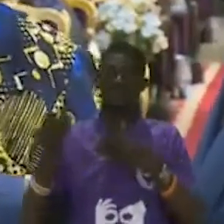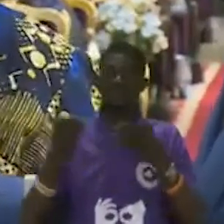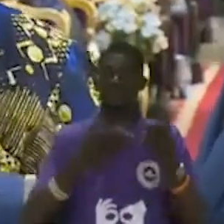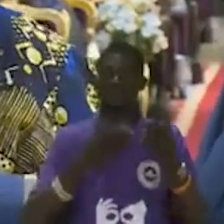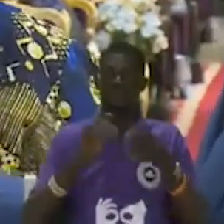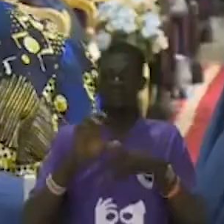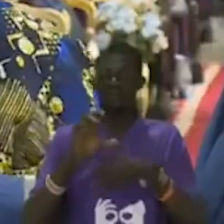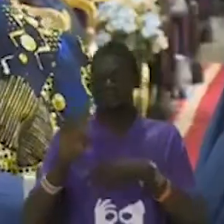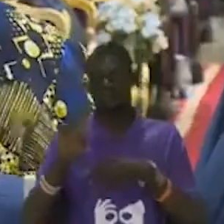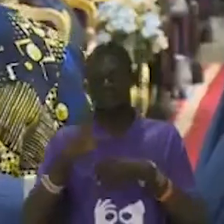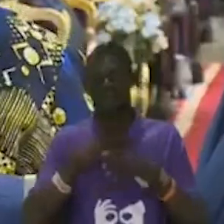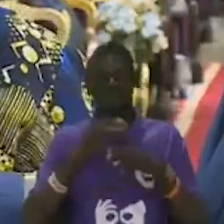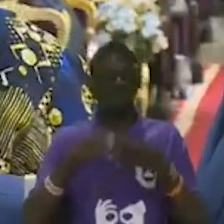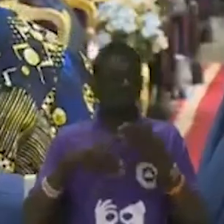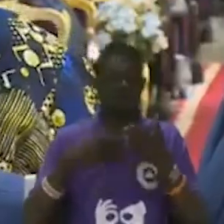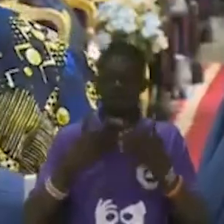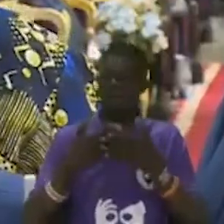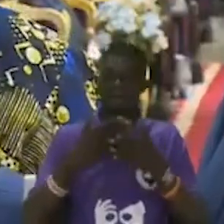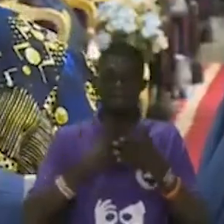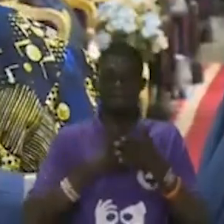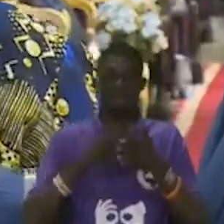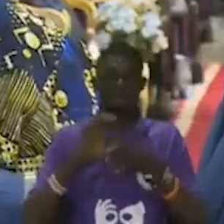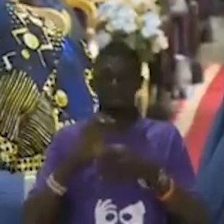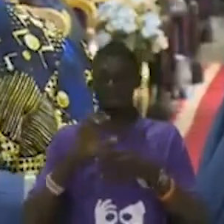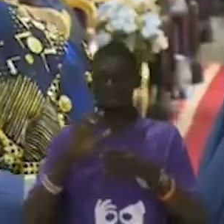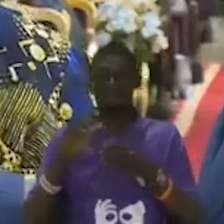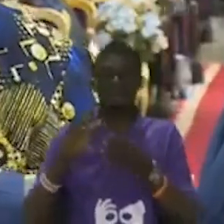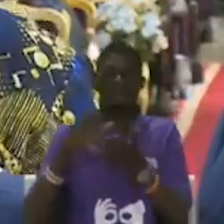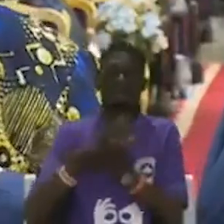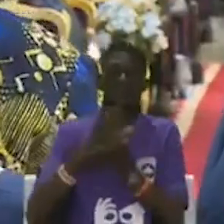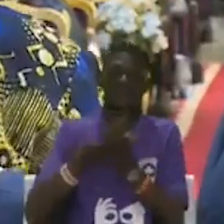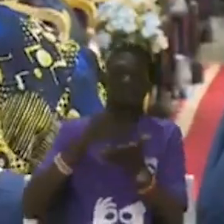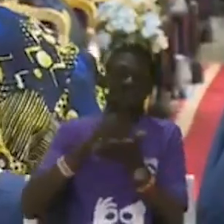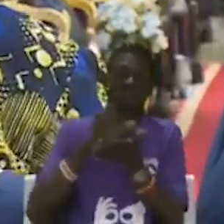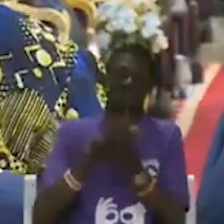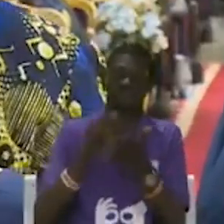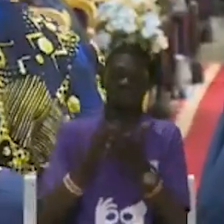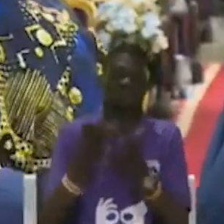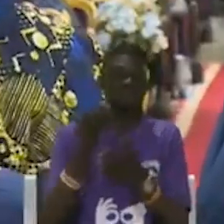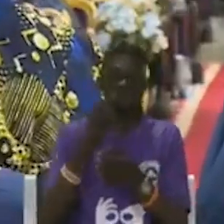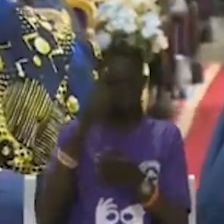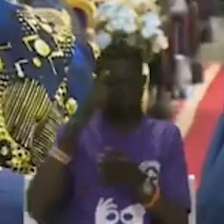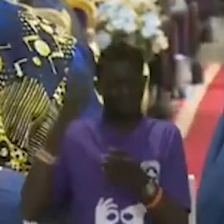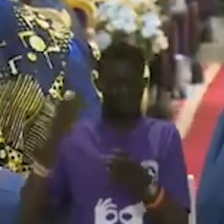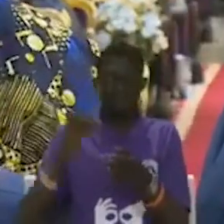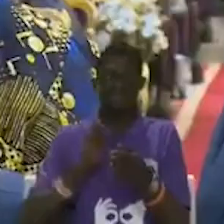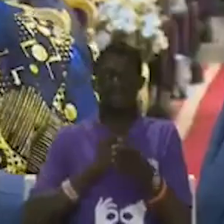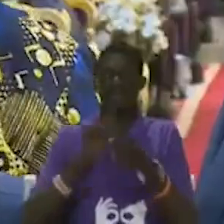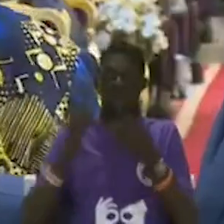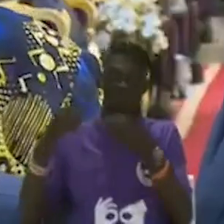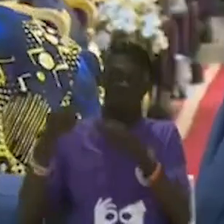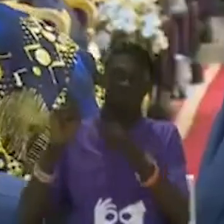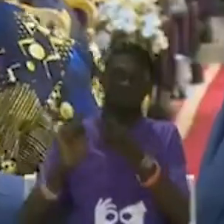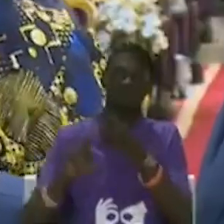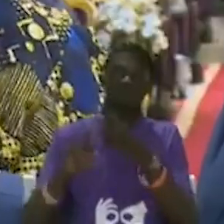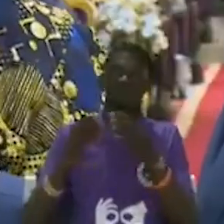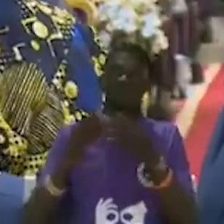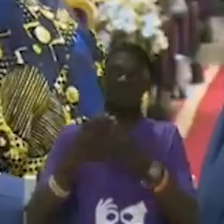my CV and my all my credentials. It was like a dream. I went to